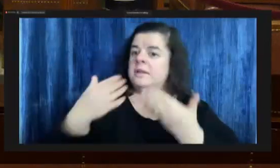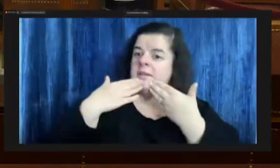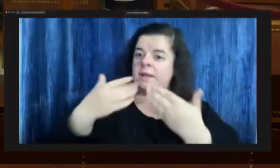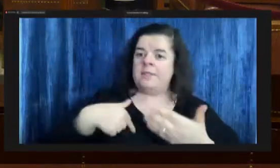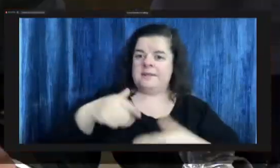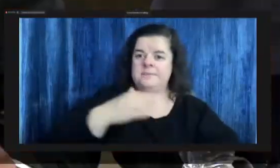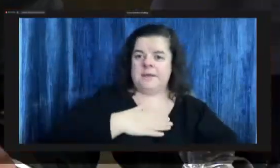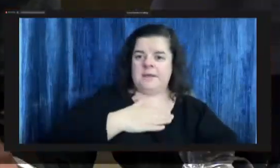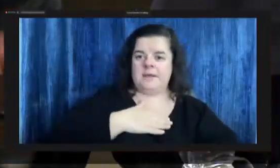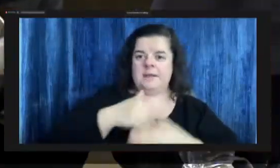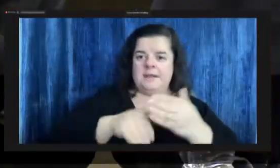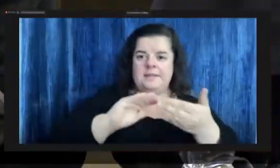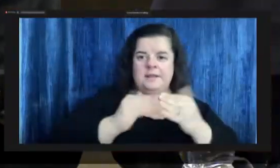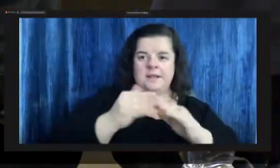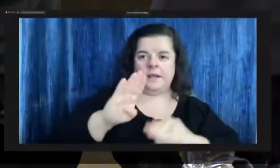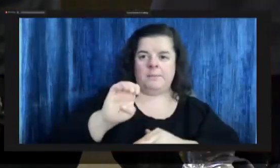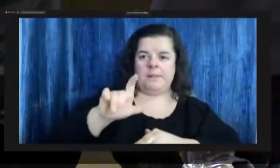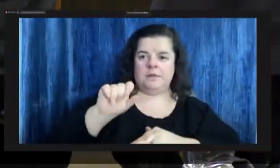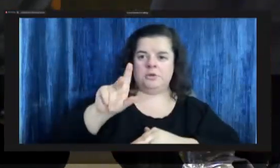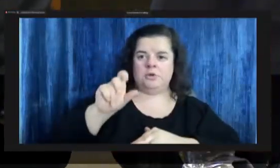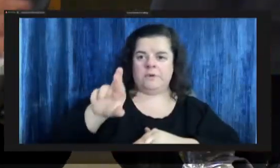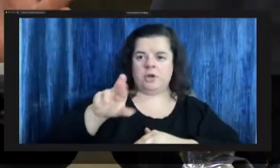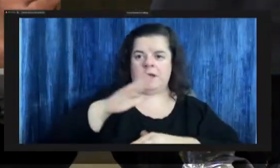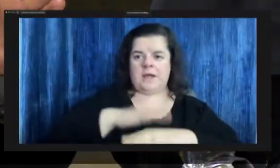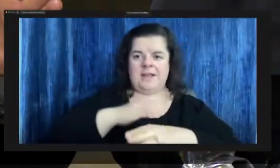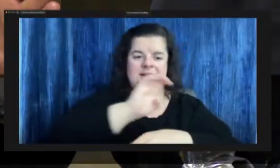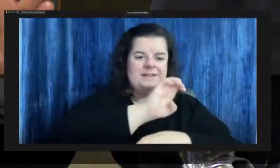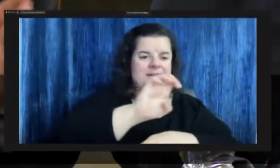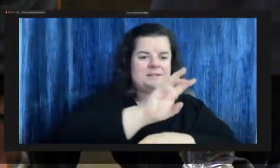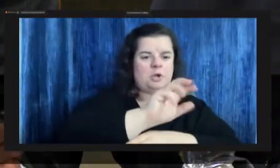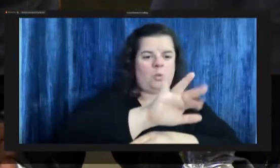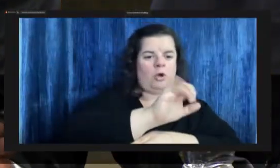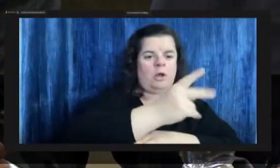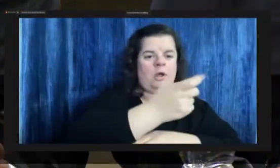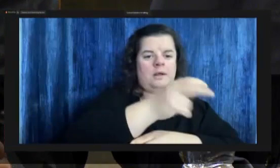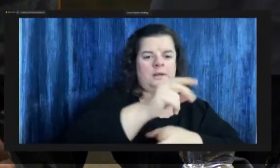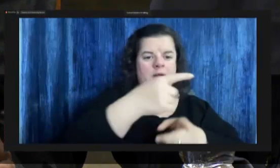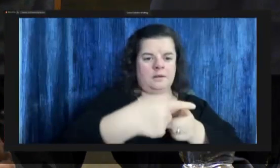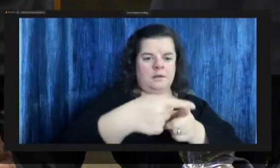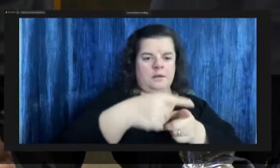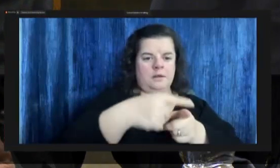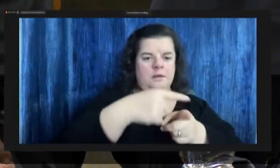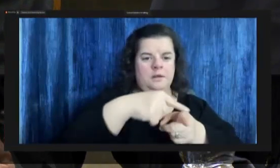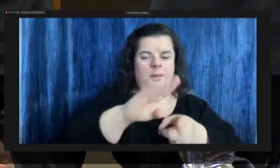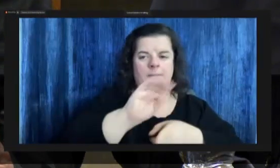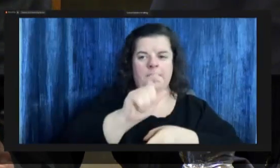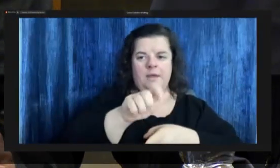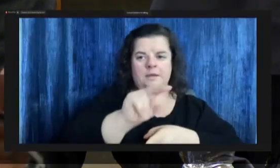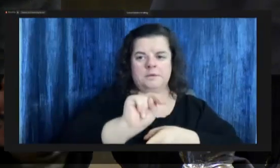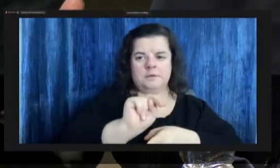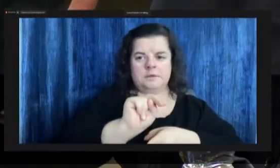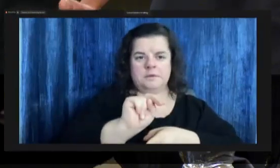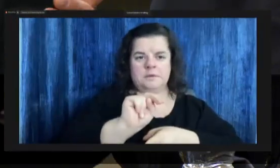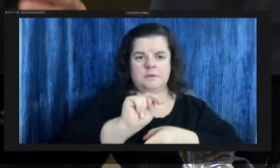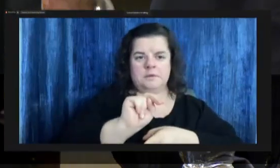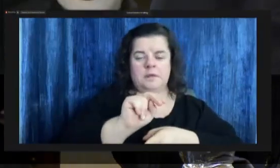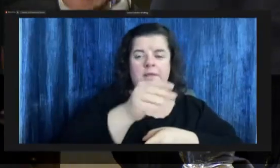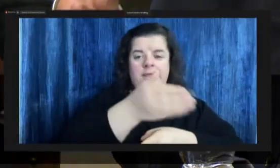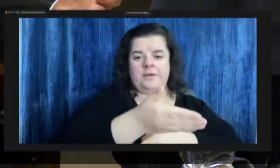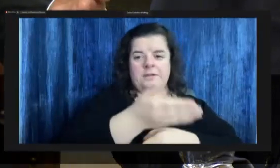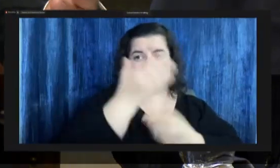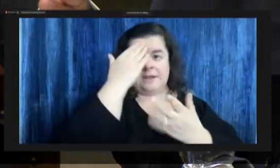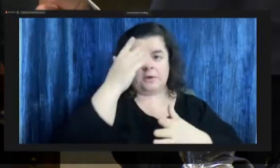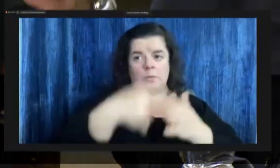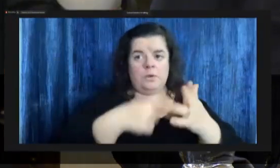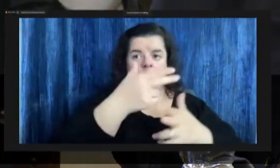in the neighborhood of Eltsoever. This is on East Warrington Avenue as it meets Bogston. There is a, I don't know what you call these